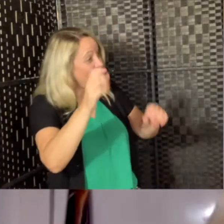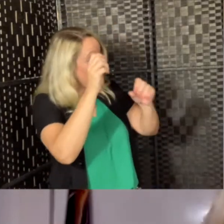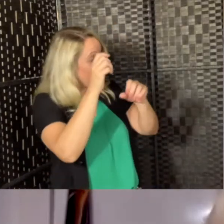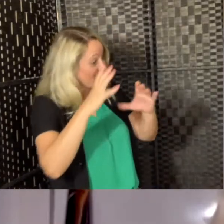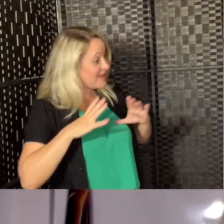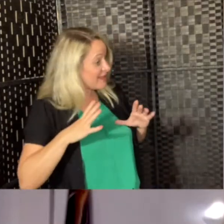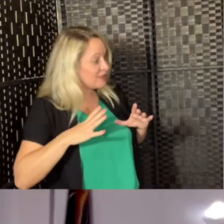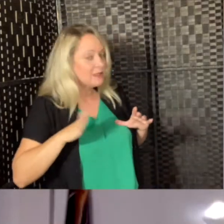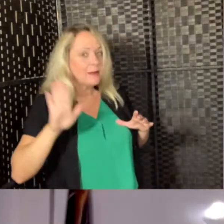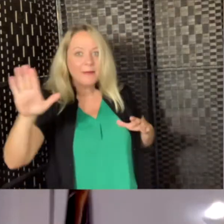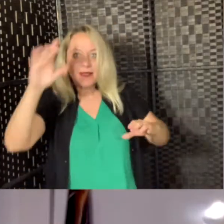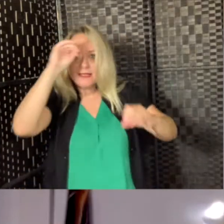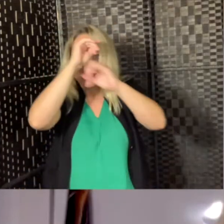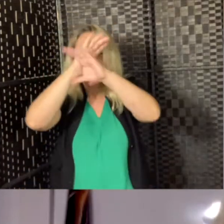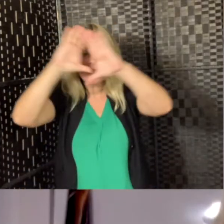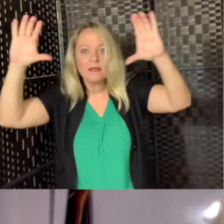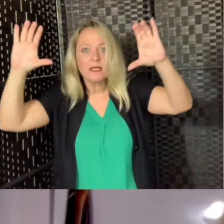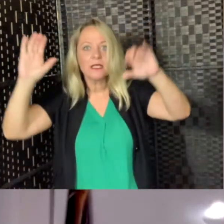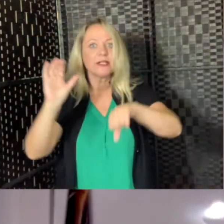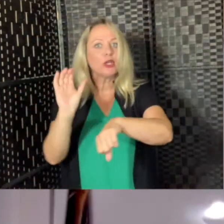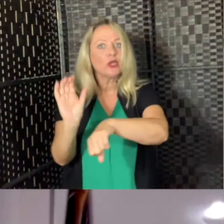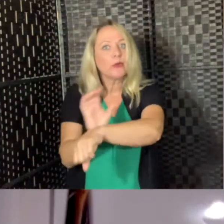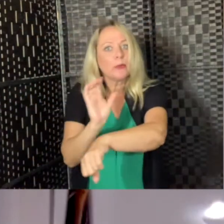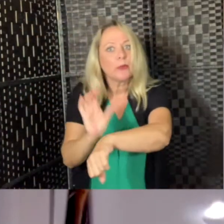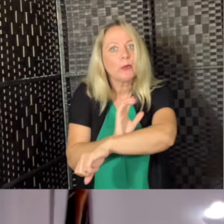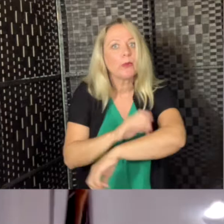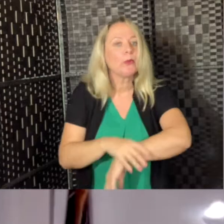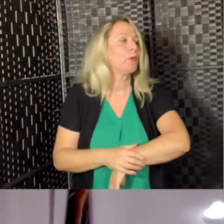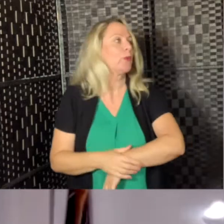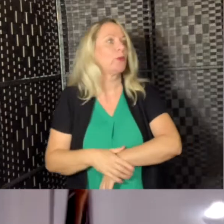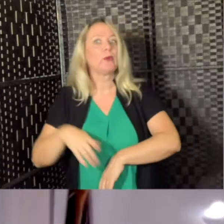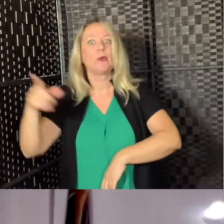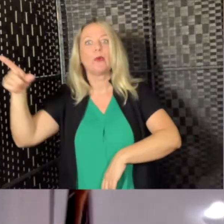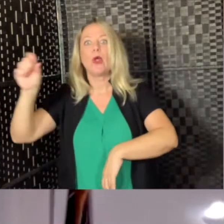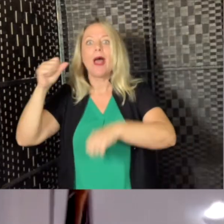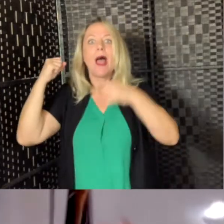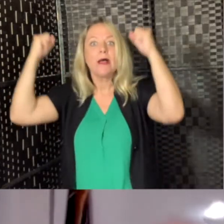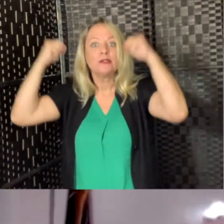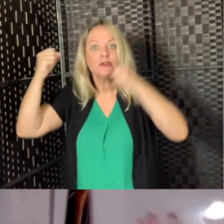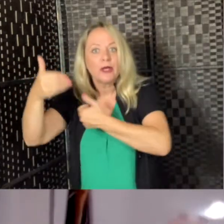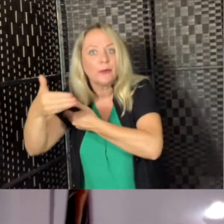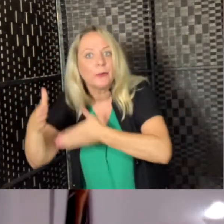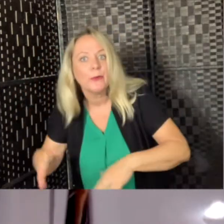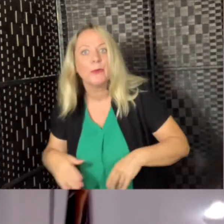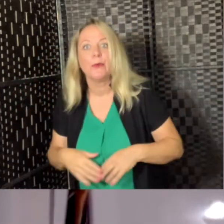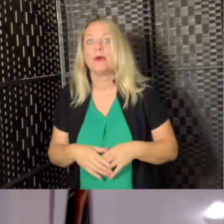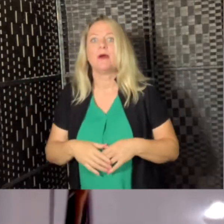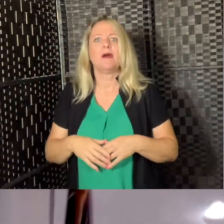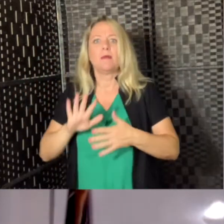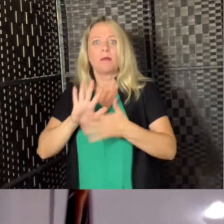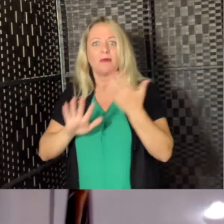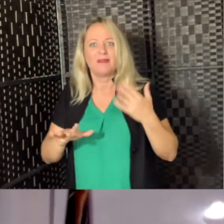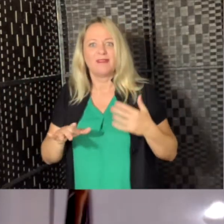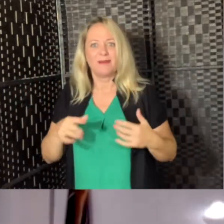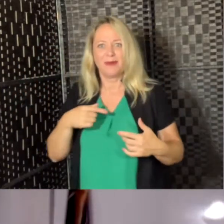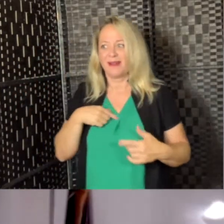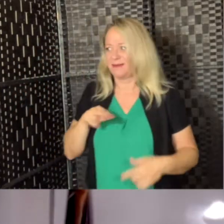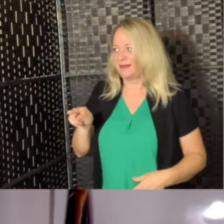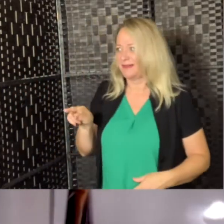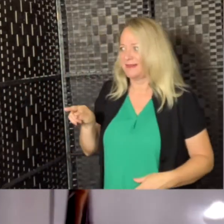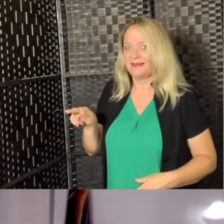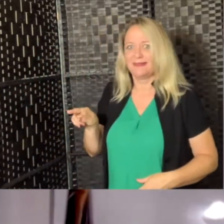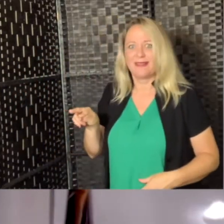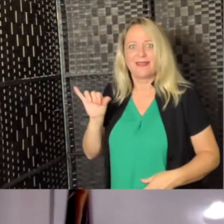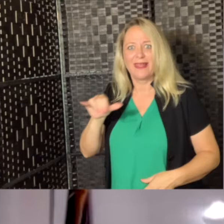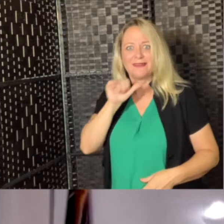of computers and a workout center and all of that. And I'm not so interested in that. So